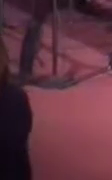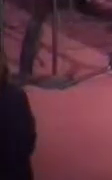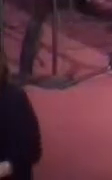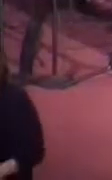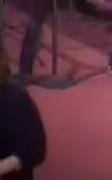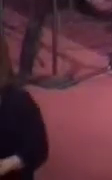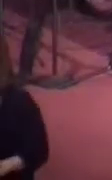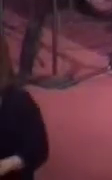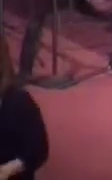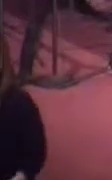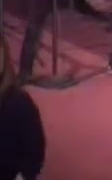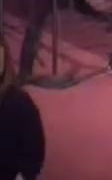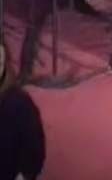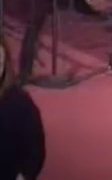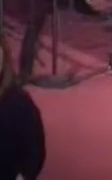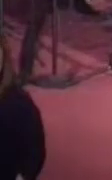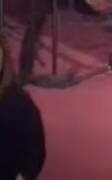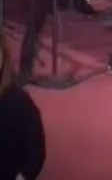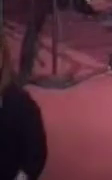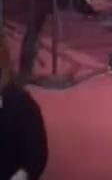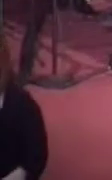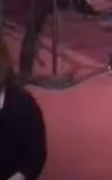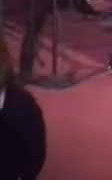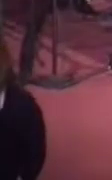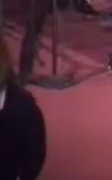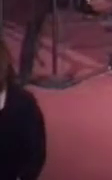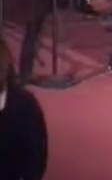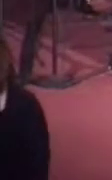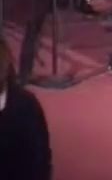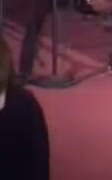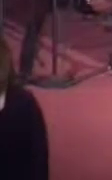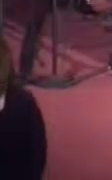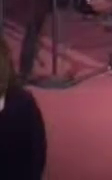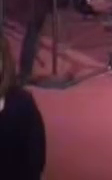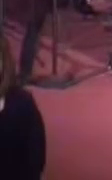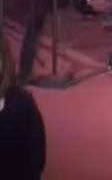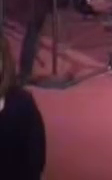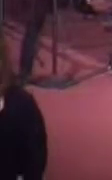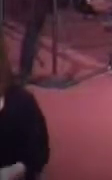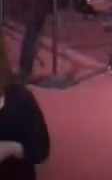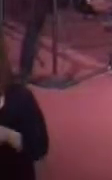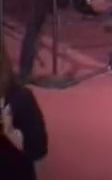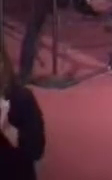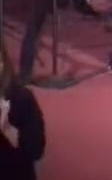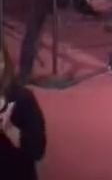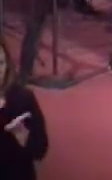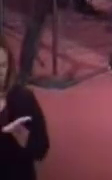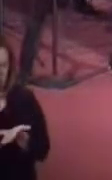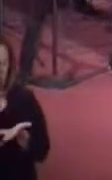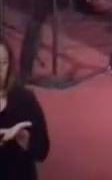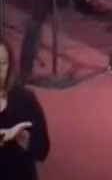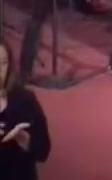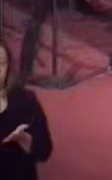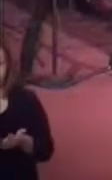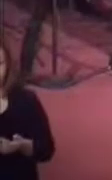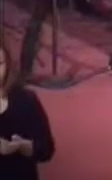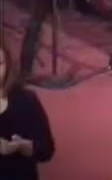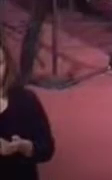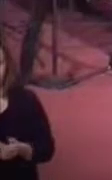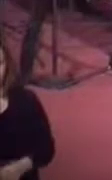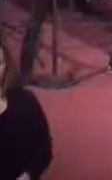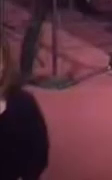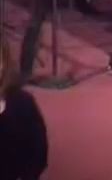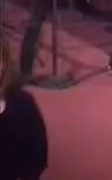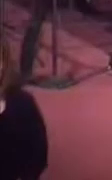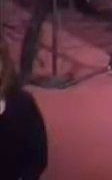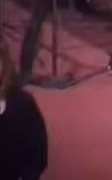injunction. Dear king, remember this law that you signed into effect? Look what they say. Did you not sign an injunction